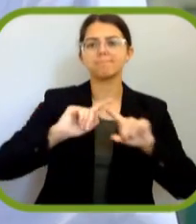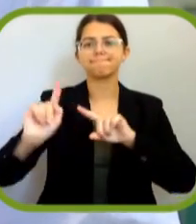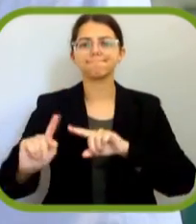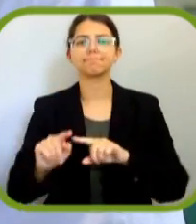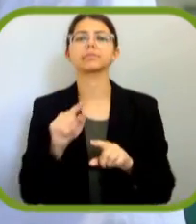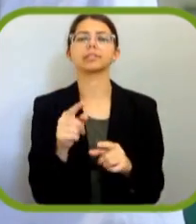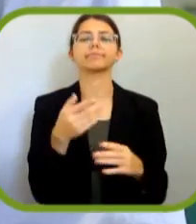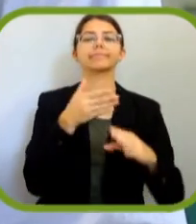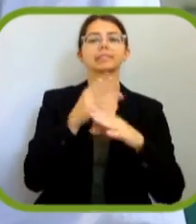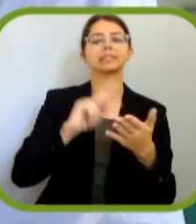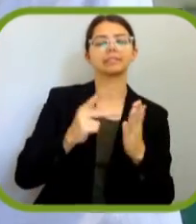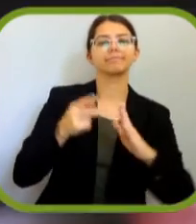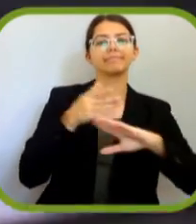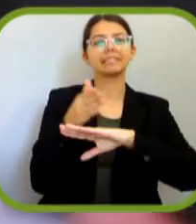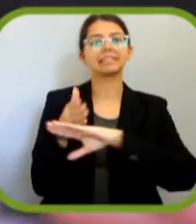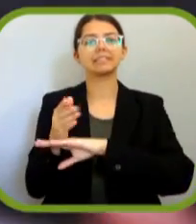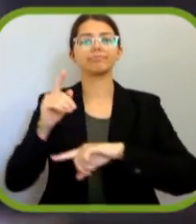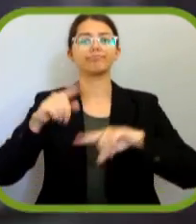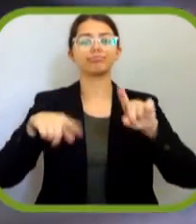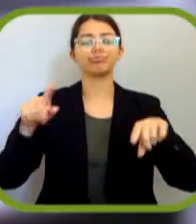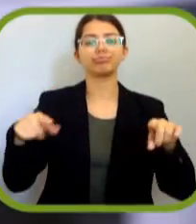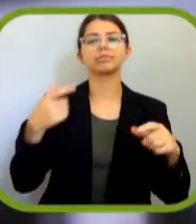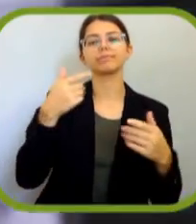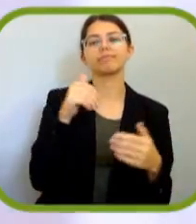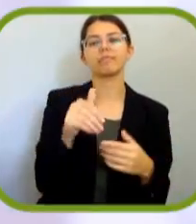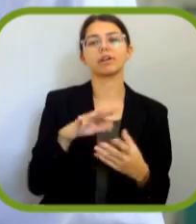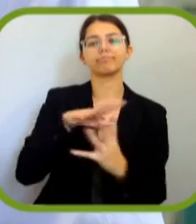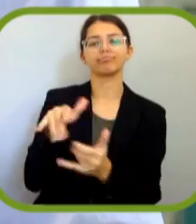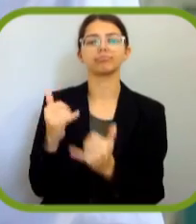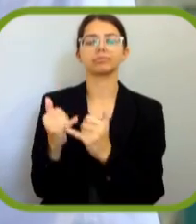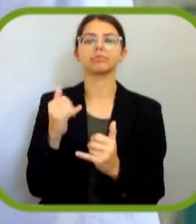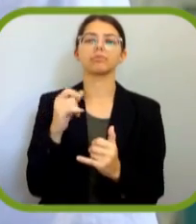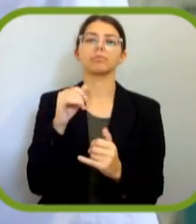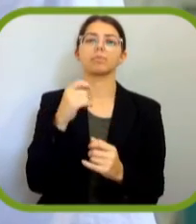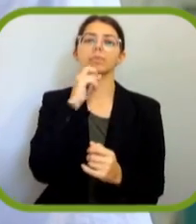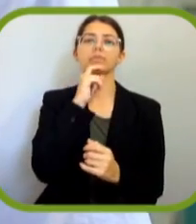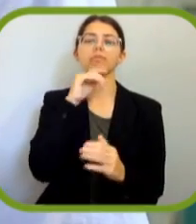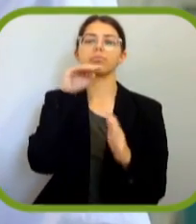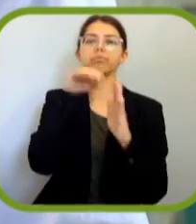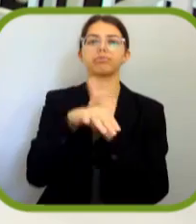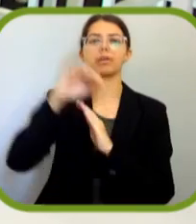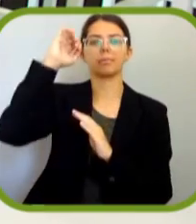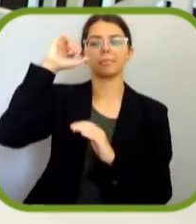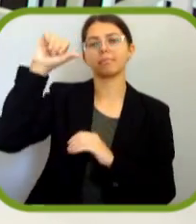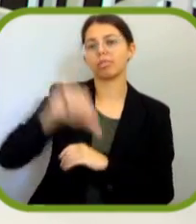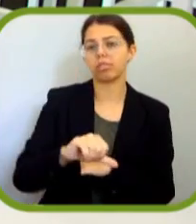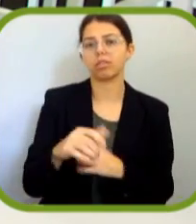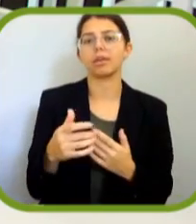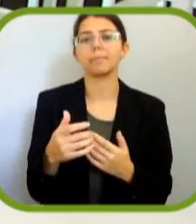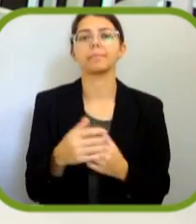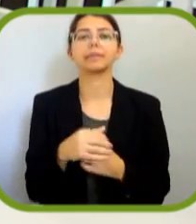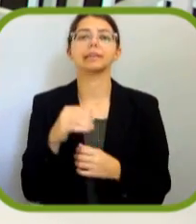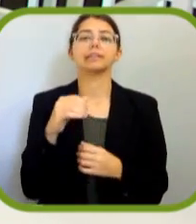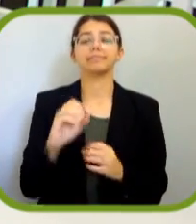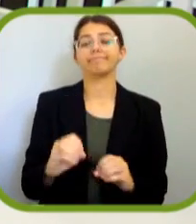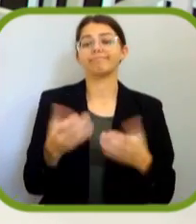in the lack of access to technological experiences, can the metaverse aim to become universal? Well, the first answer to that is